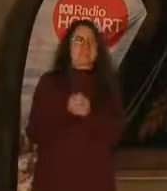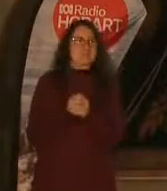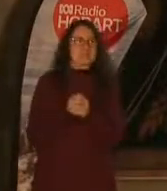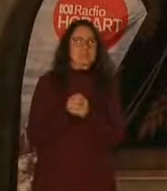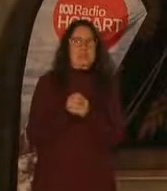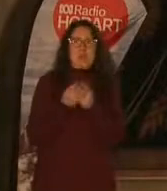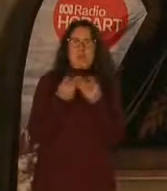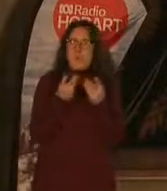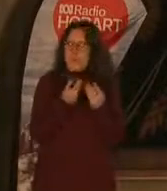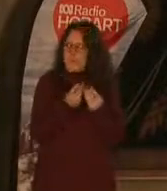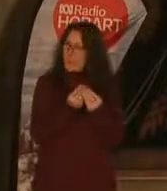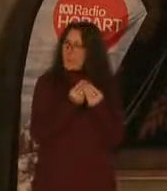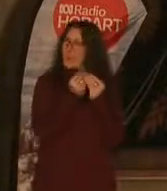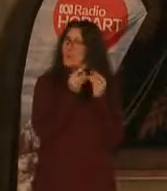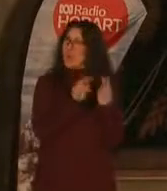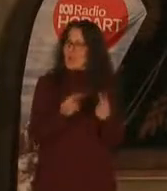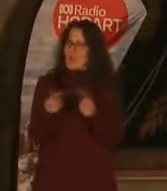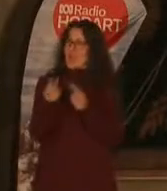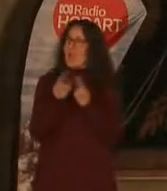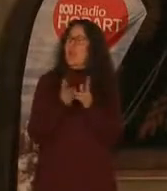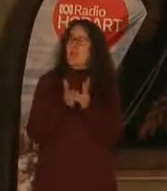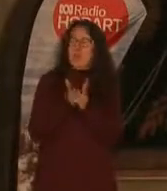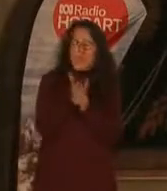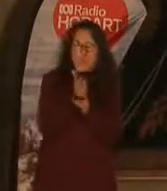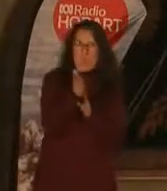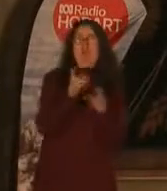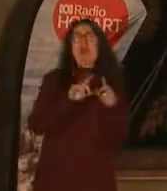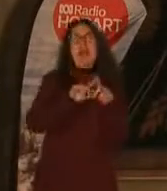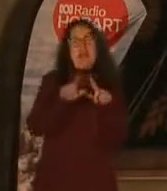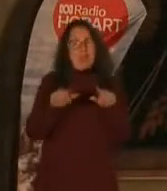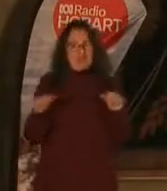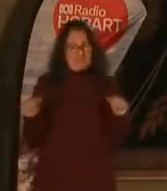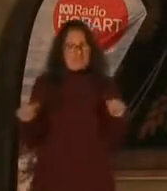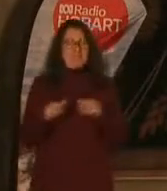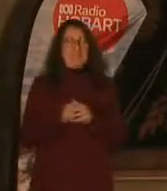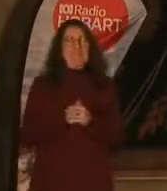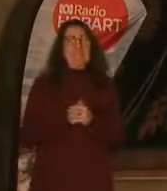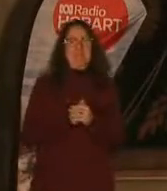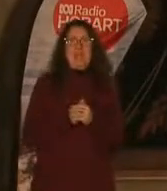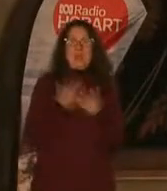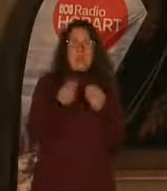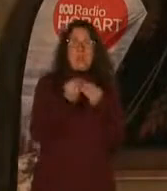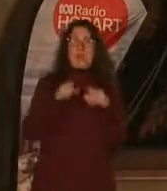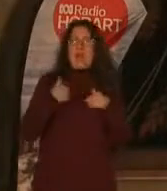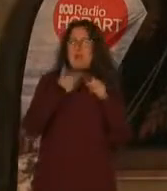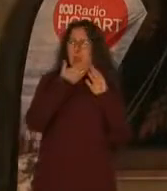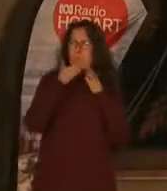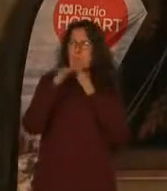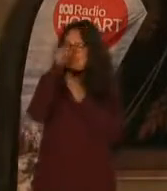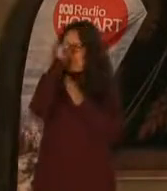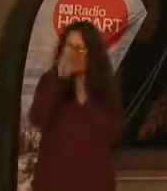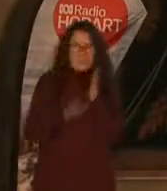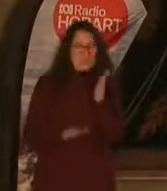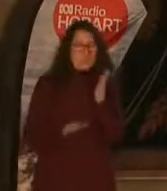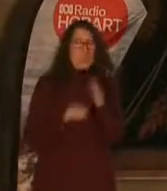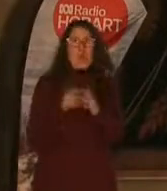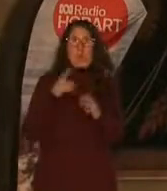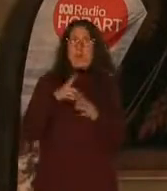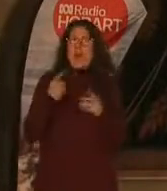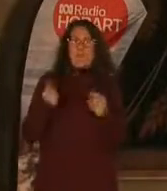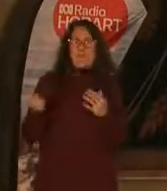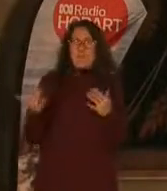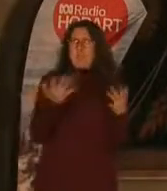linguistics as well as, you know, with our community knowledge. Because there's so many